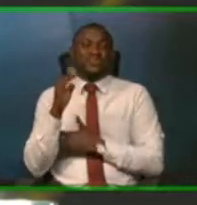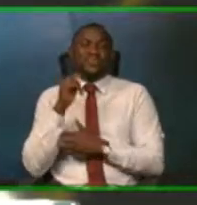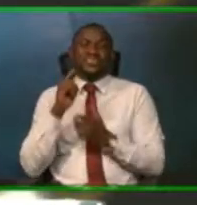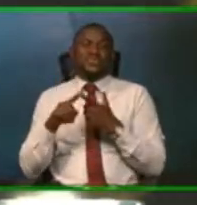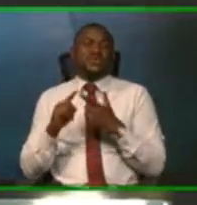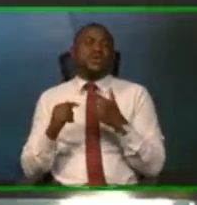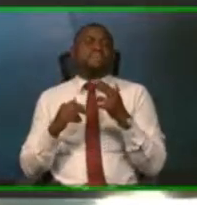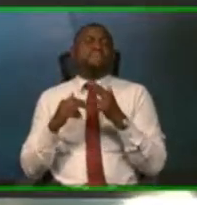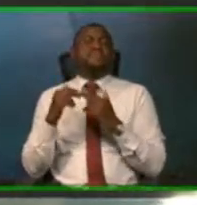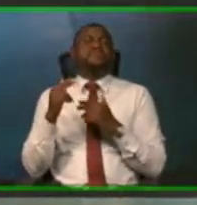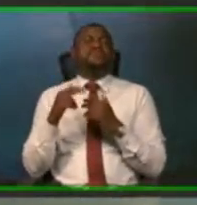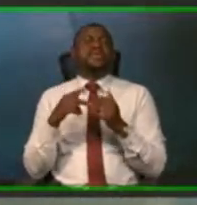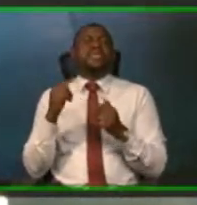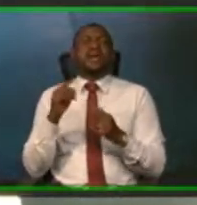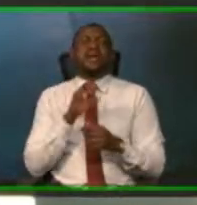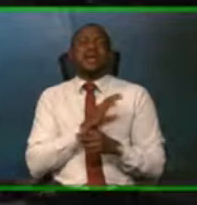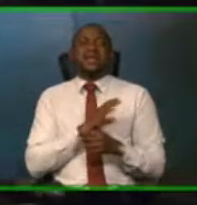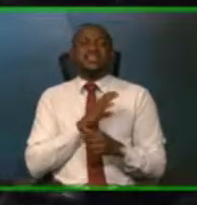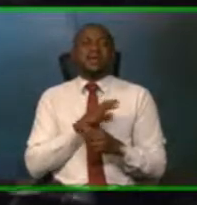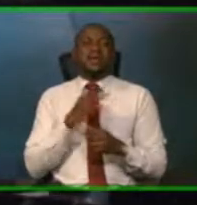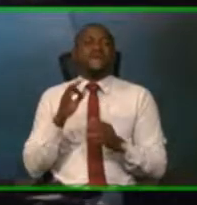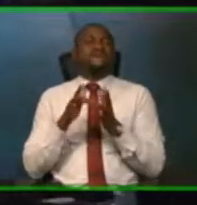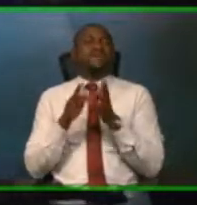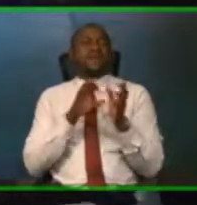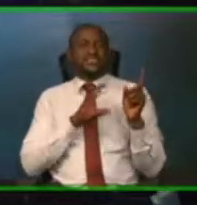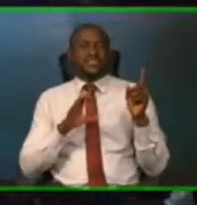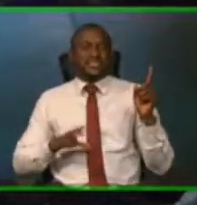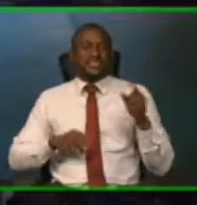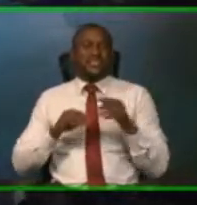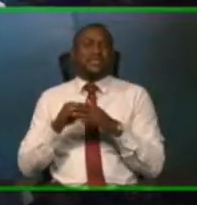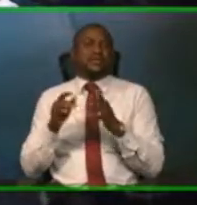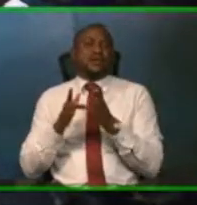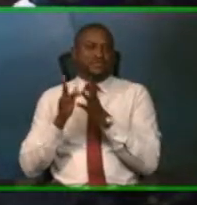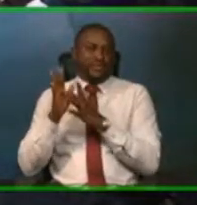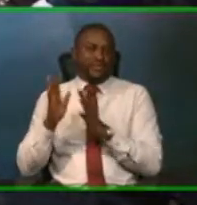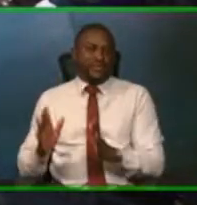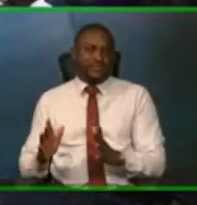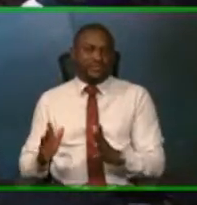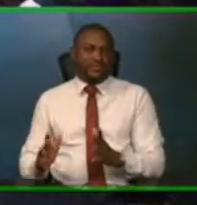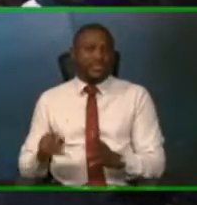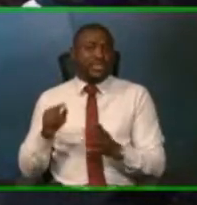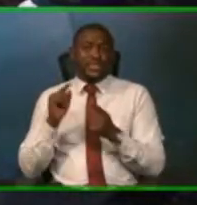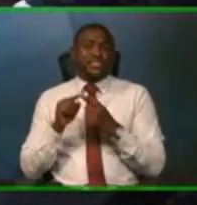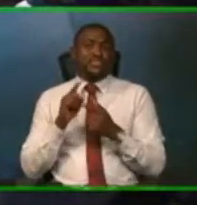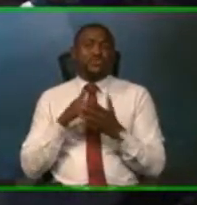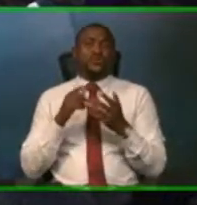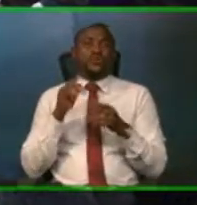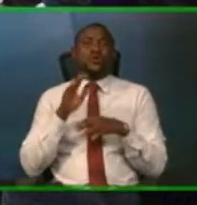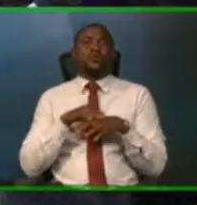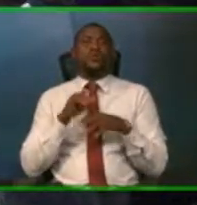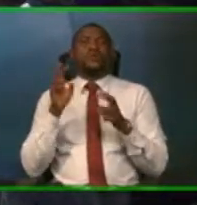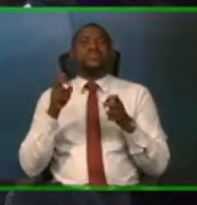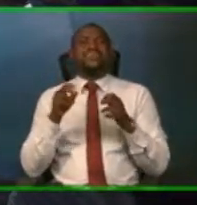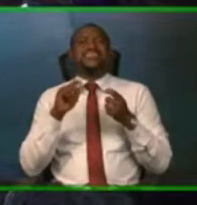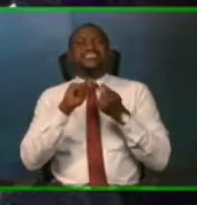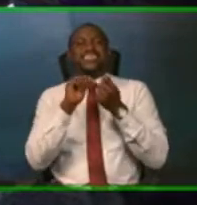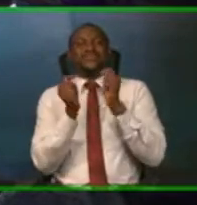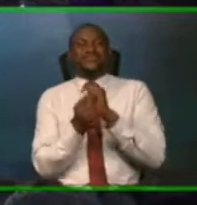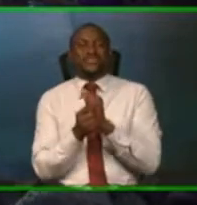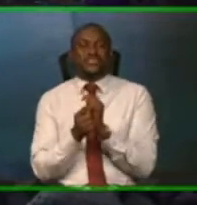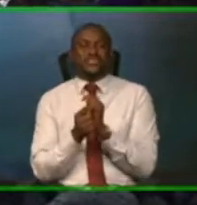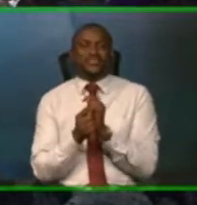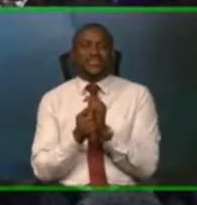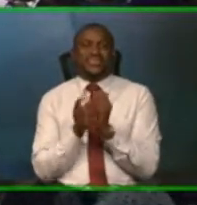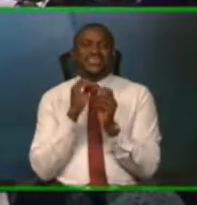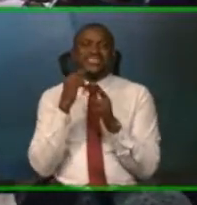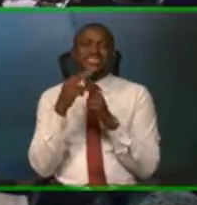is to build the character of Christ in the believer. This is what you call transformation. Transformation